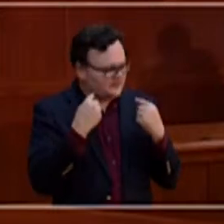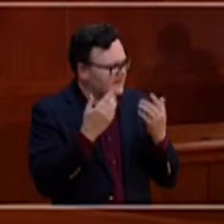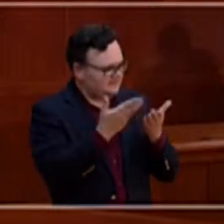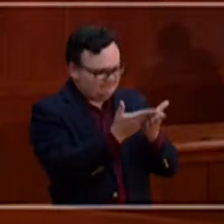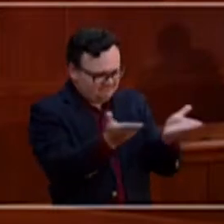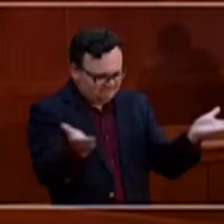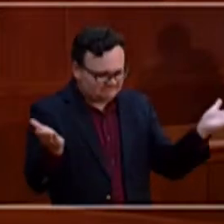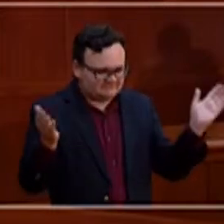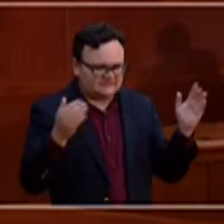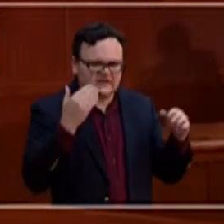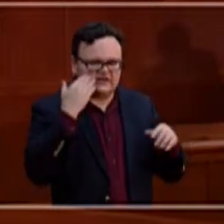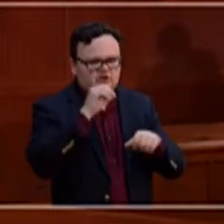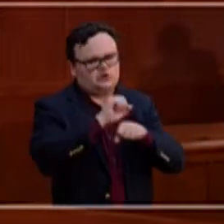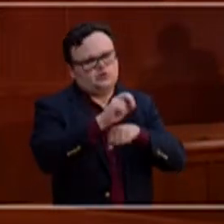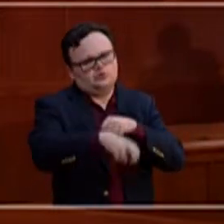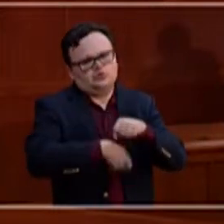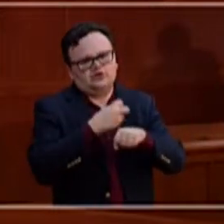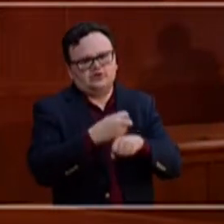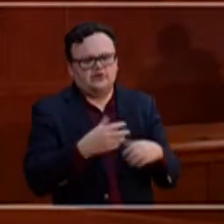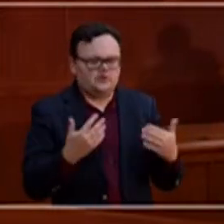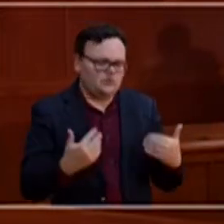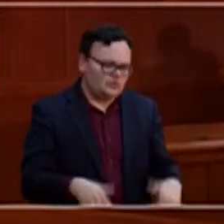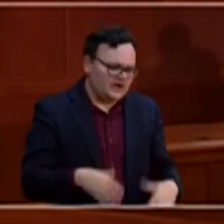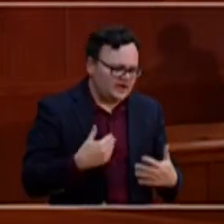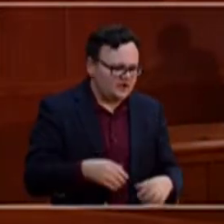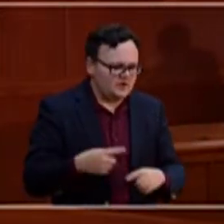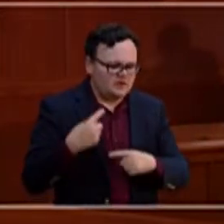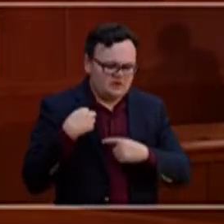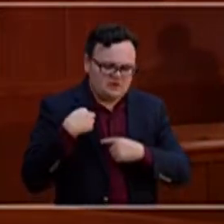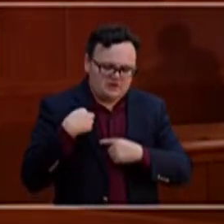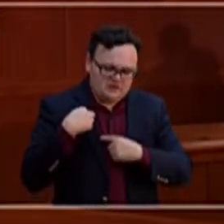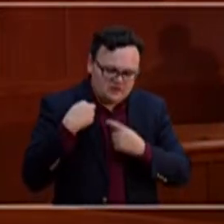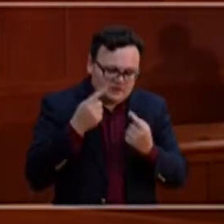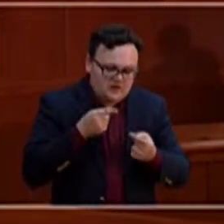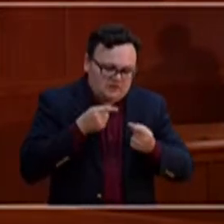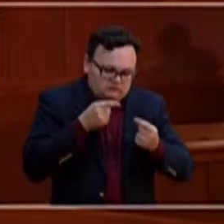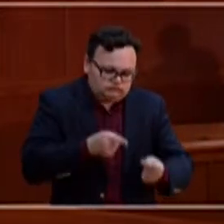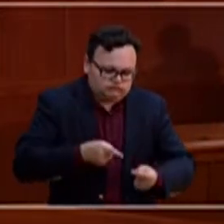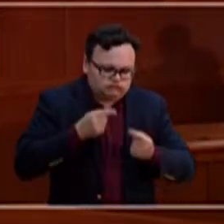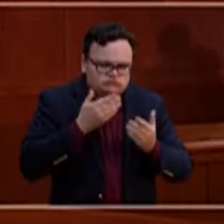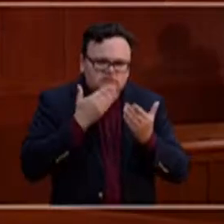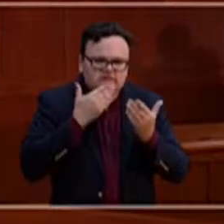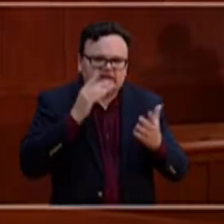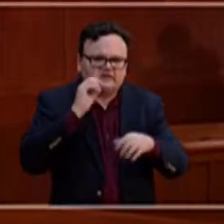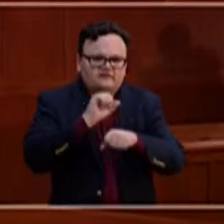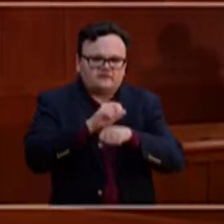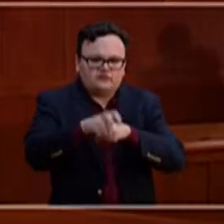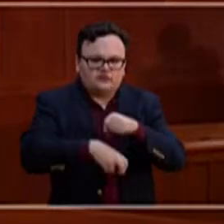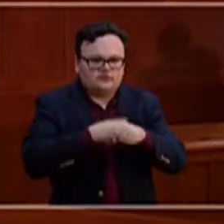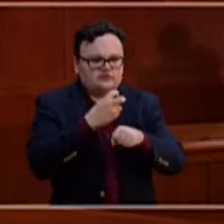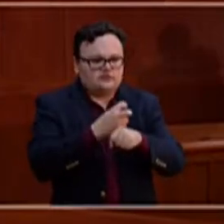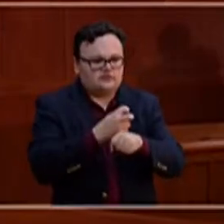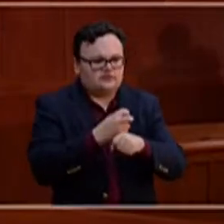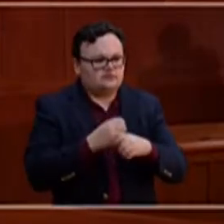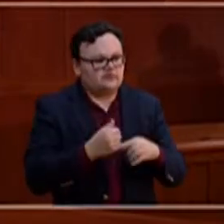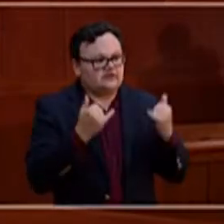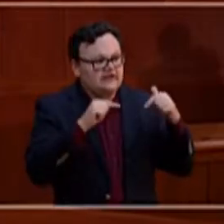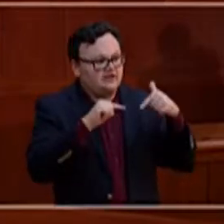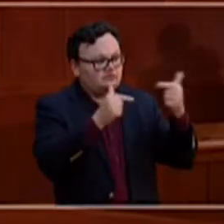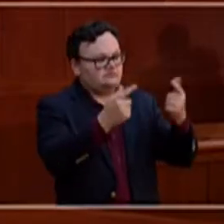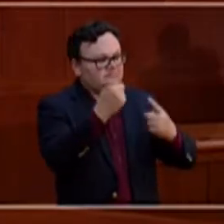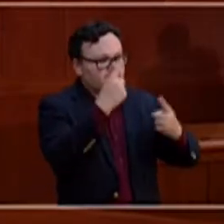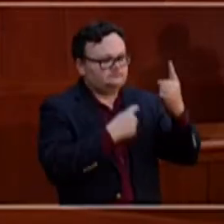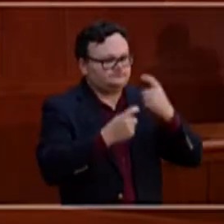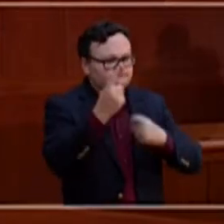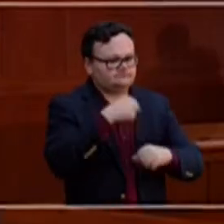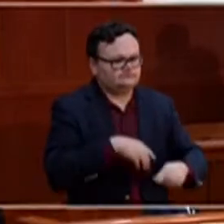day out. I know it's been a long slog, but you guys have done really, really well. So thanks for working with us, and we're happy to take a few questions.